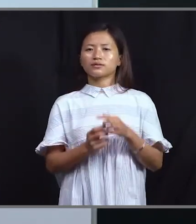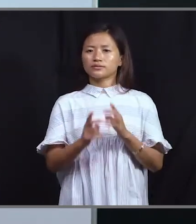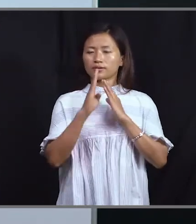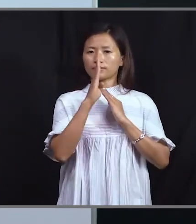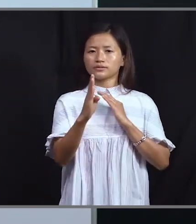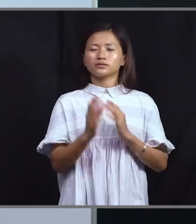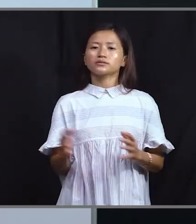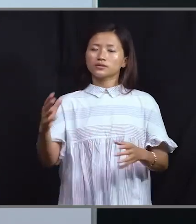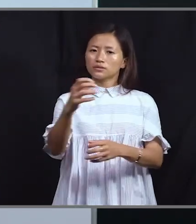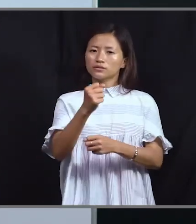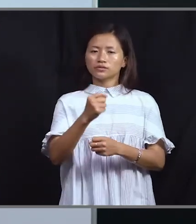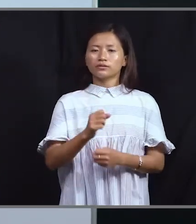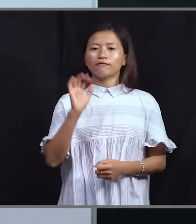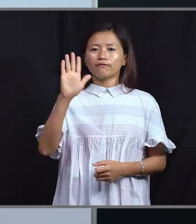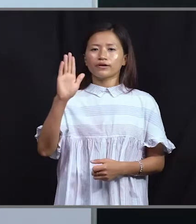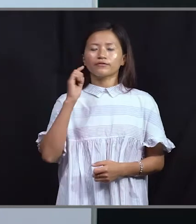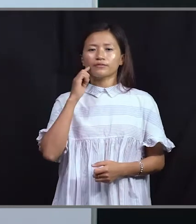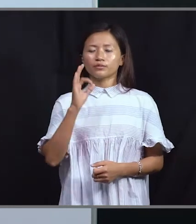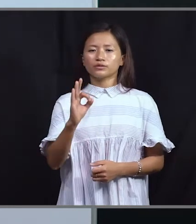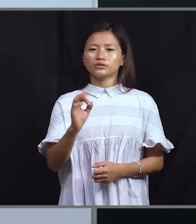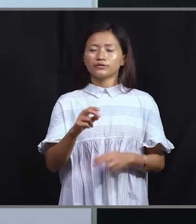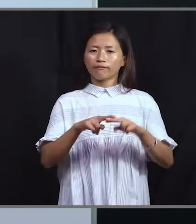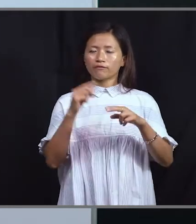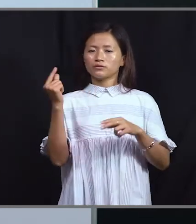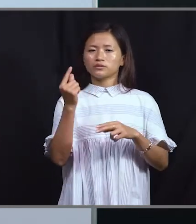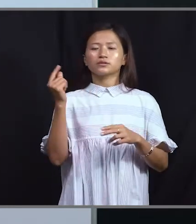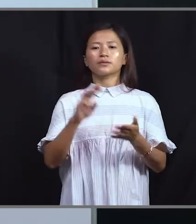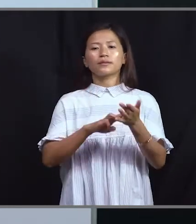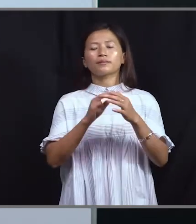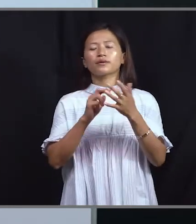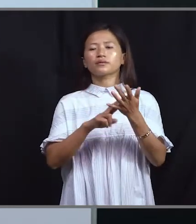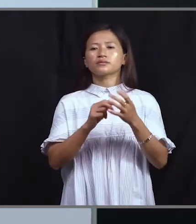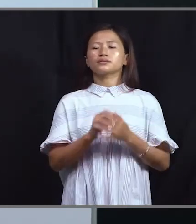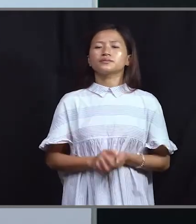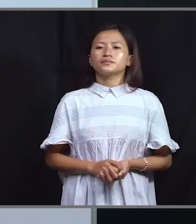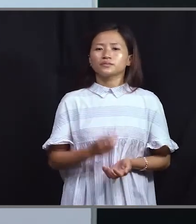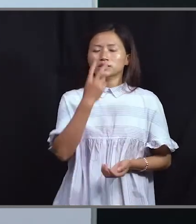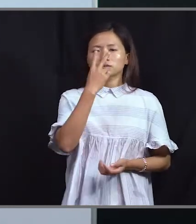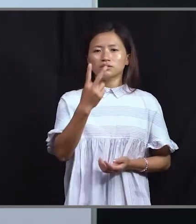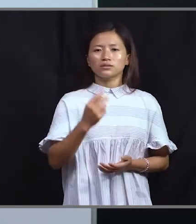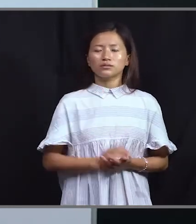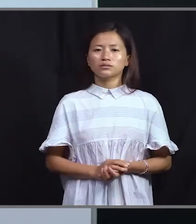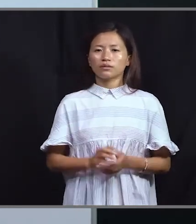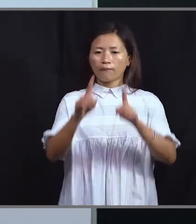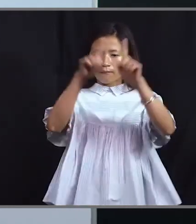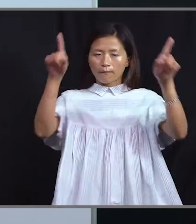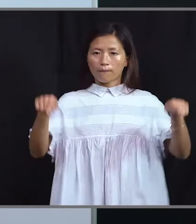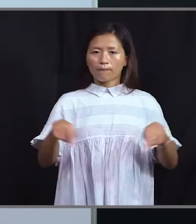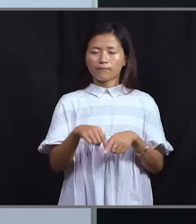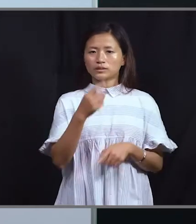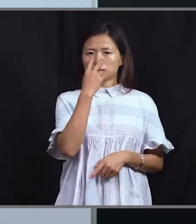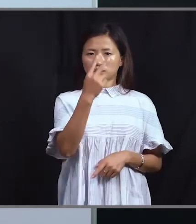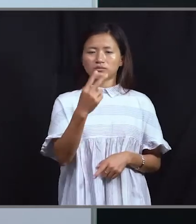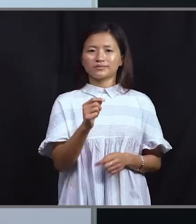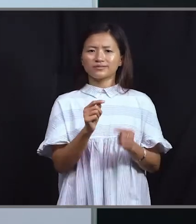directing, then controlling. Okay, these are the 5 important functions in management. Now, let me just, you see in the board, you see the